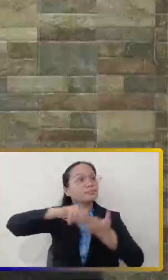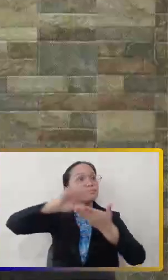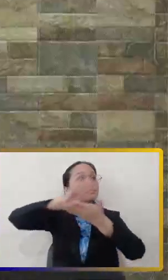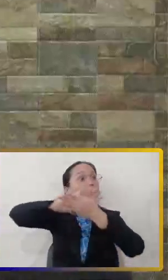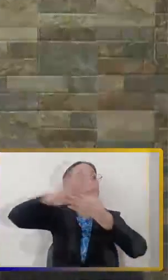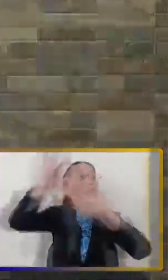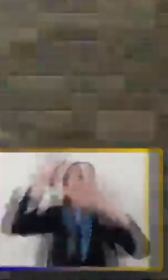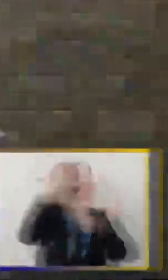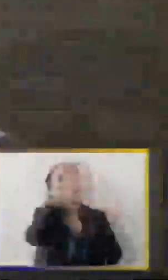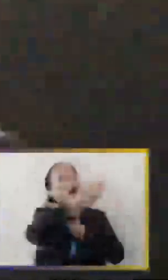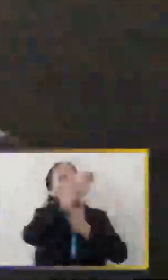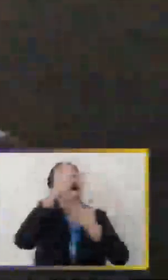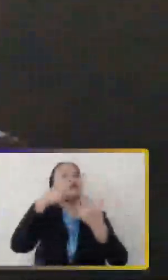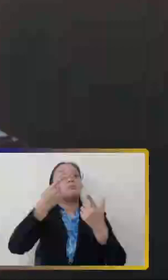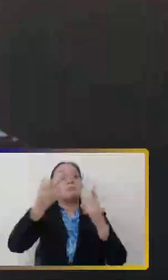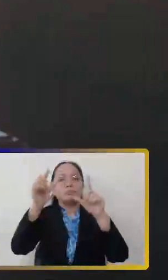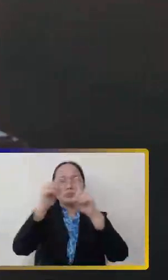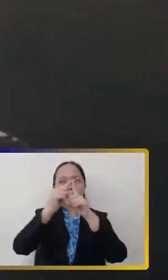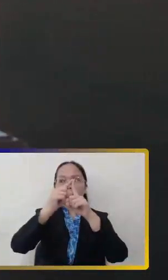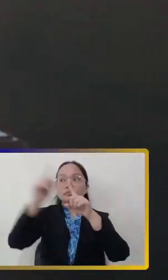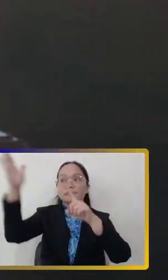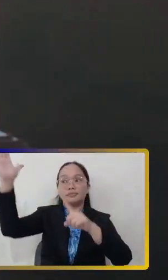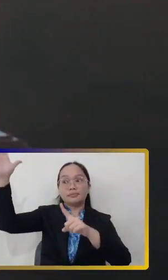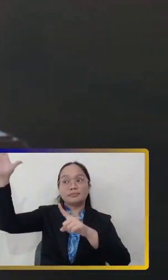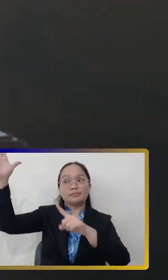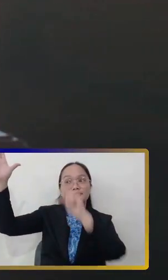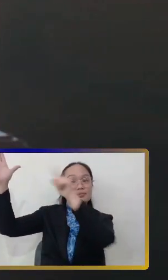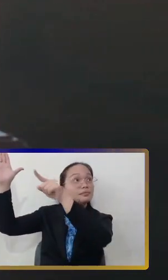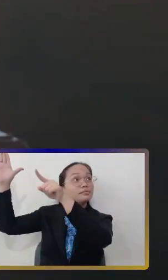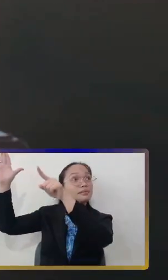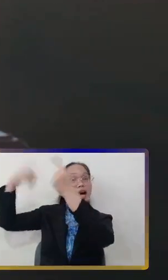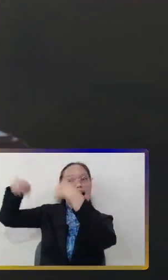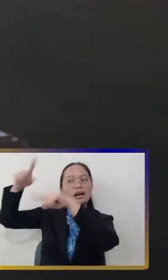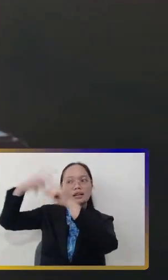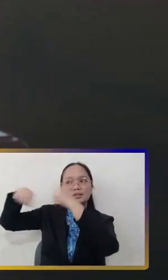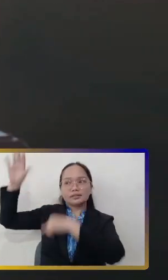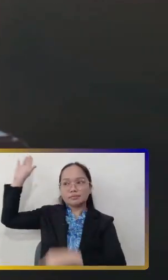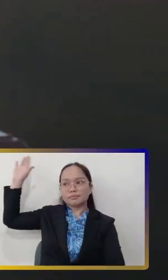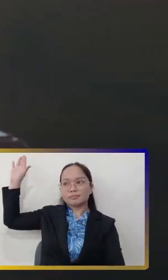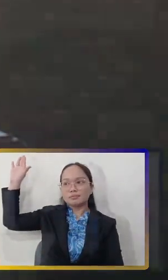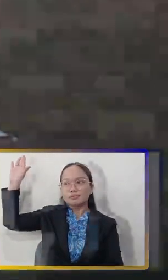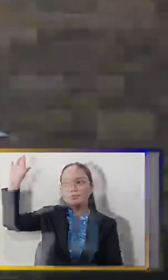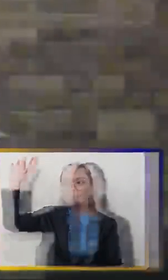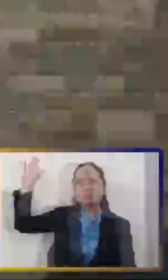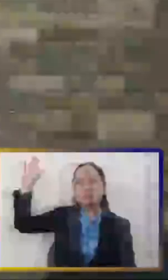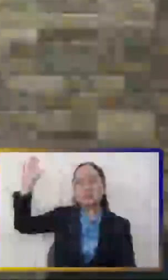napaganda, kapatid, okay? Let's do it in the book of Psalm. The book of Psalm